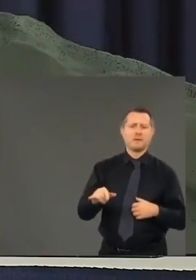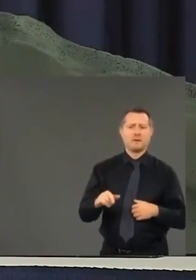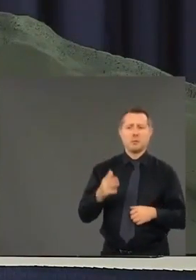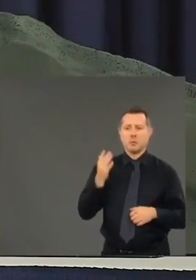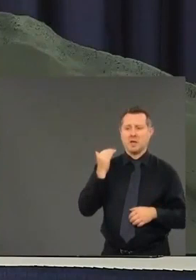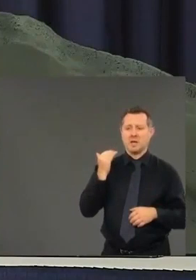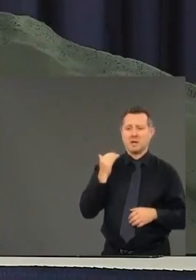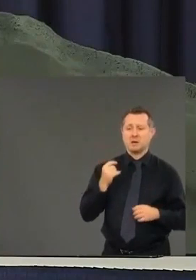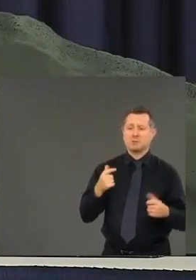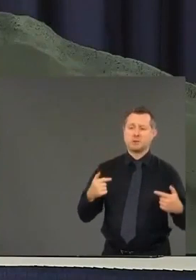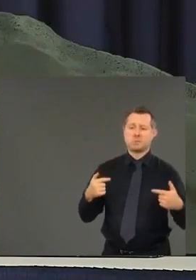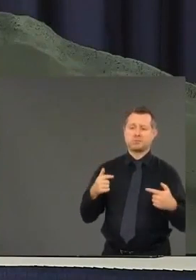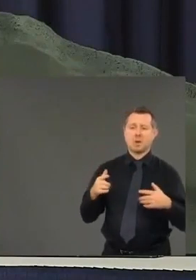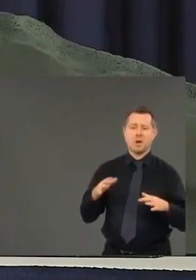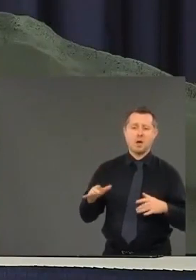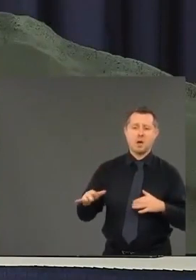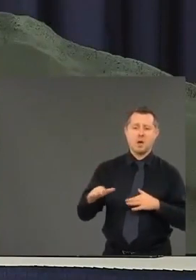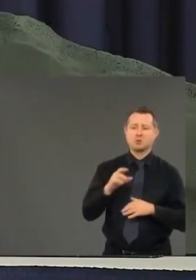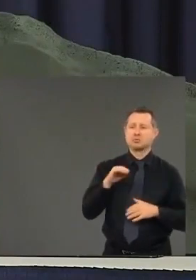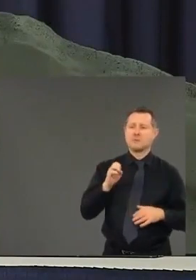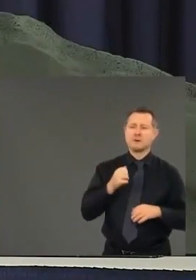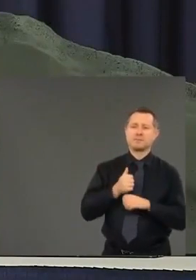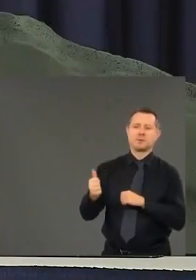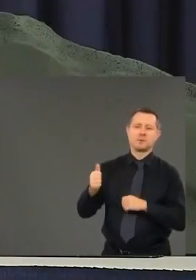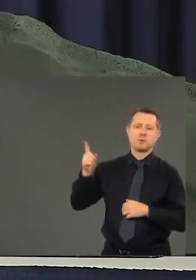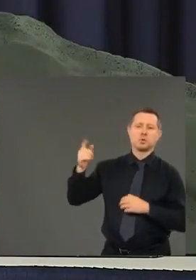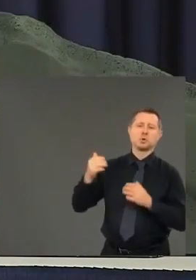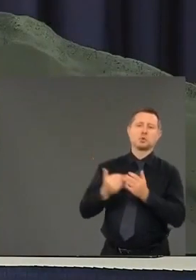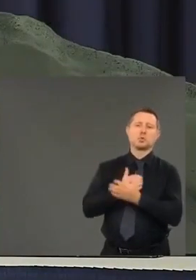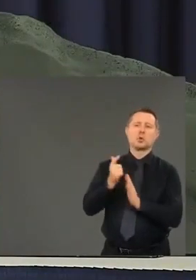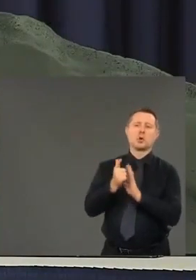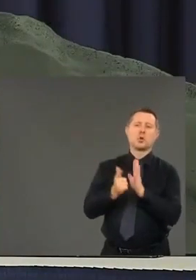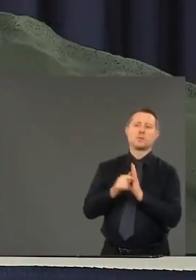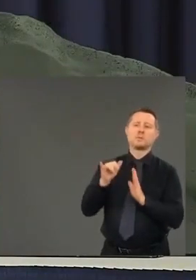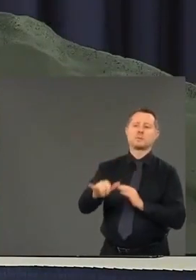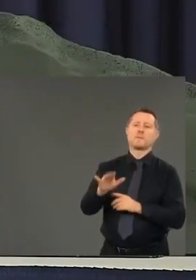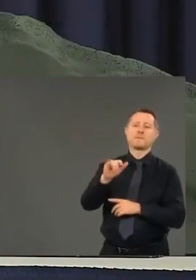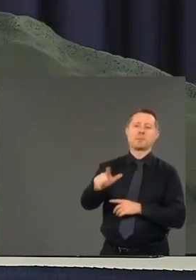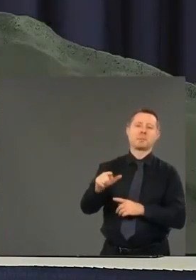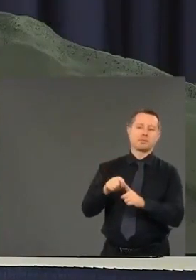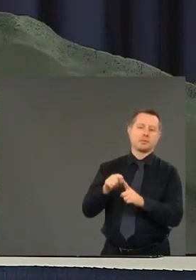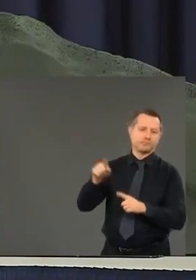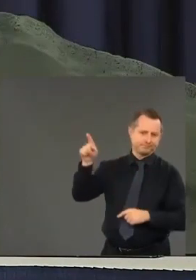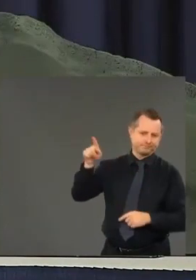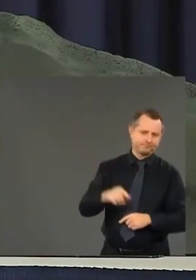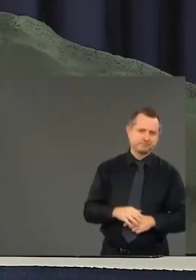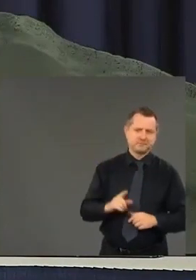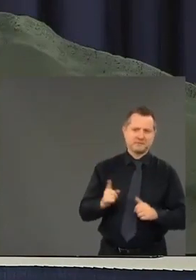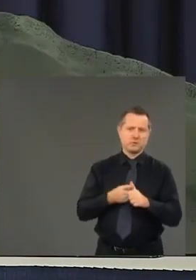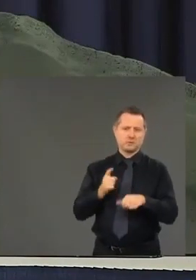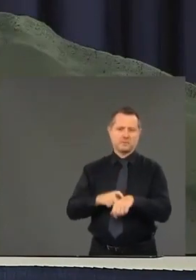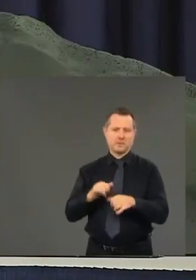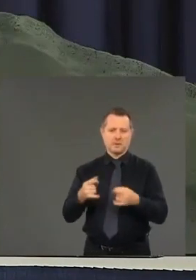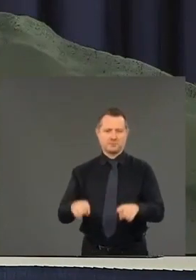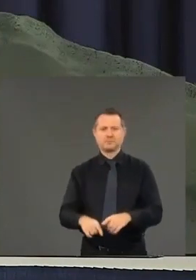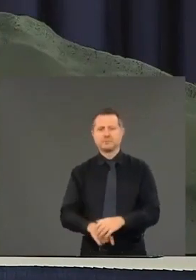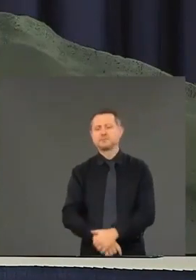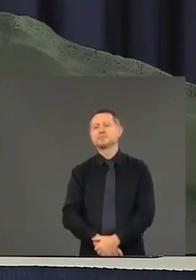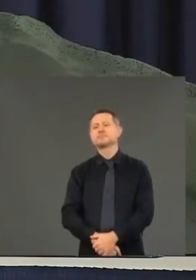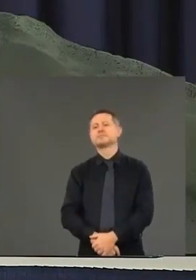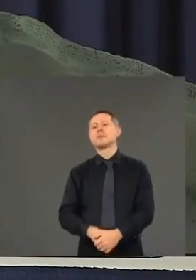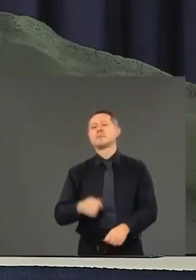in crime. Well, it was the bail reform law, right? That was the first spike. They blamed it on